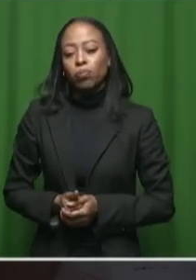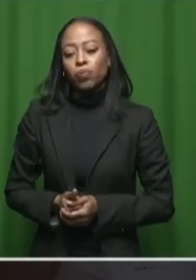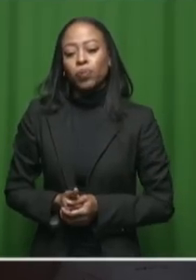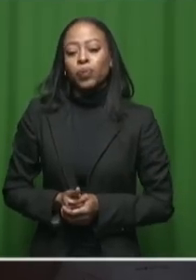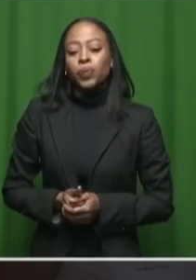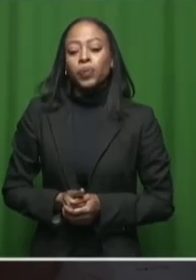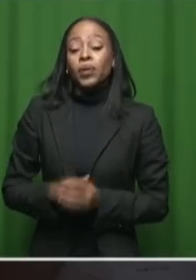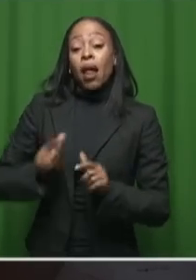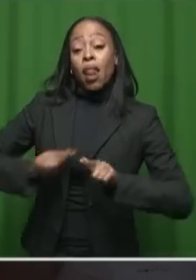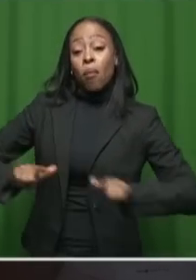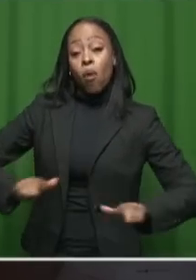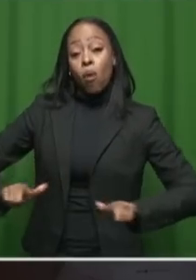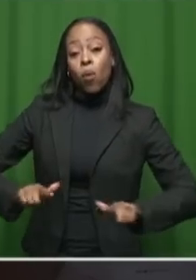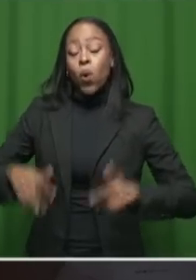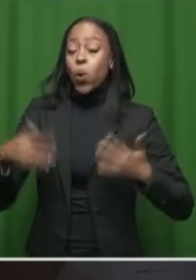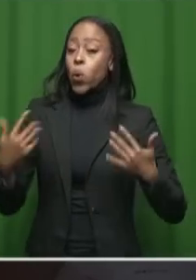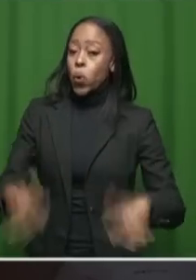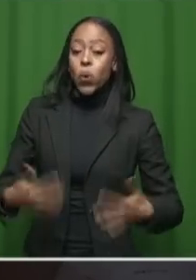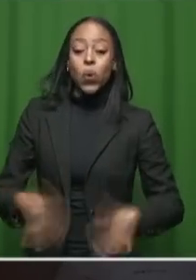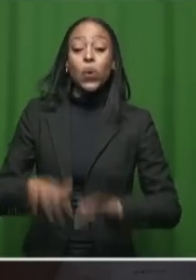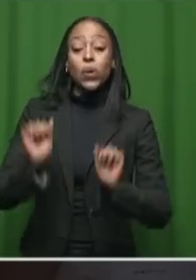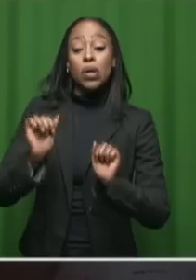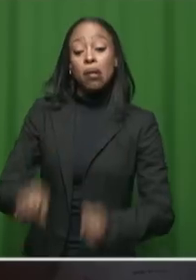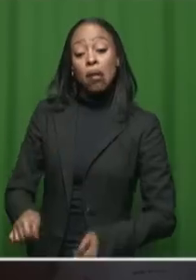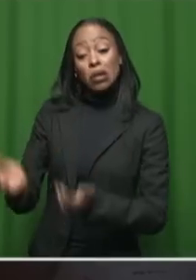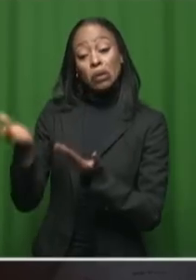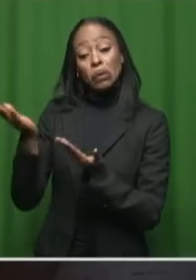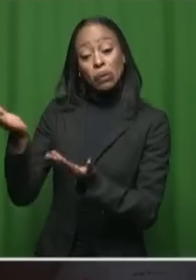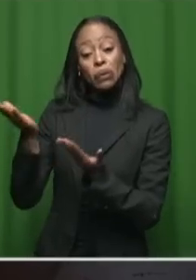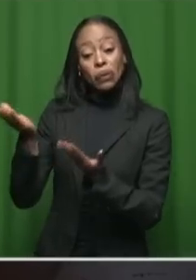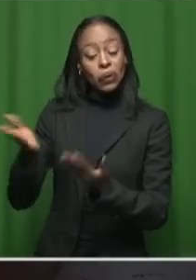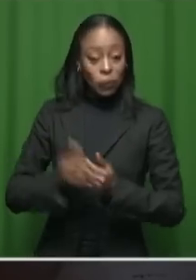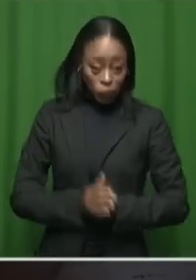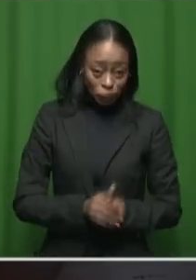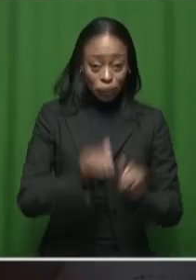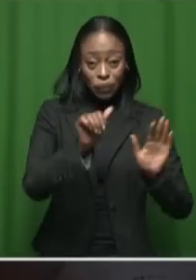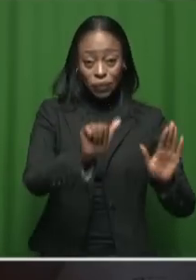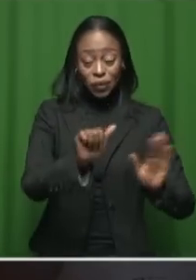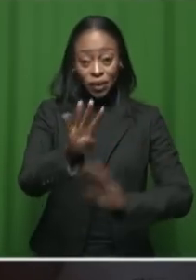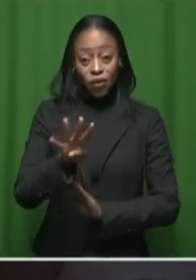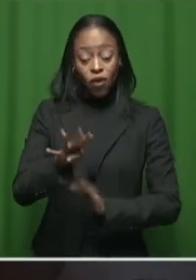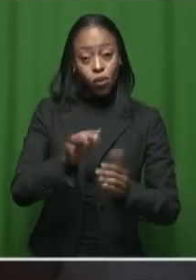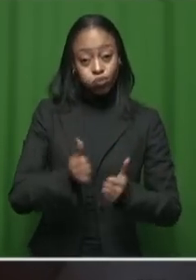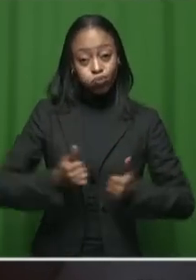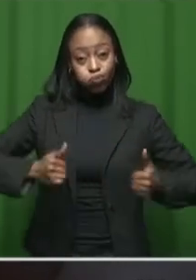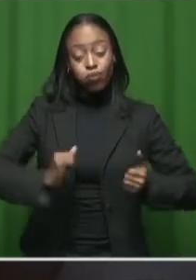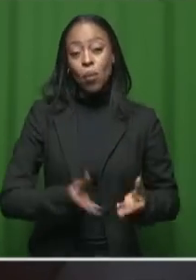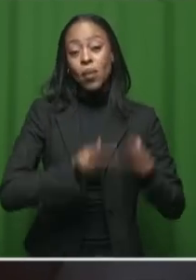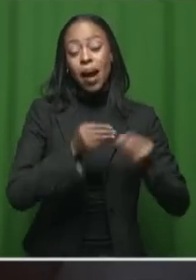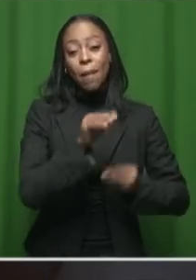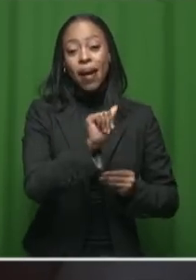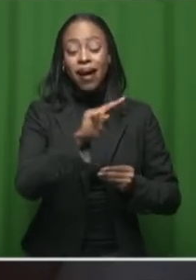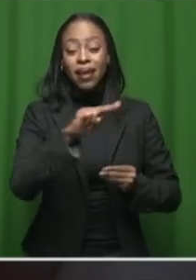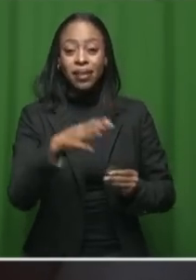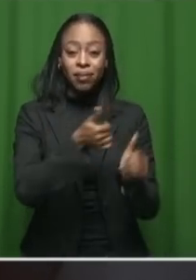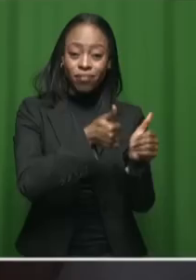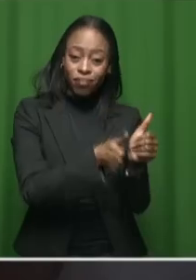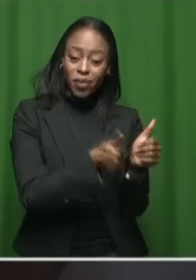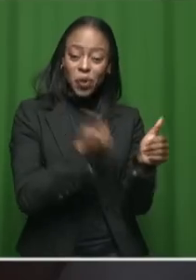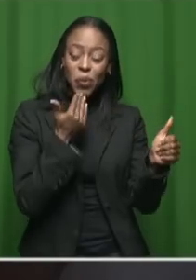All right, Limpopo, there we go. Limpopo is, 64 seats by the ANC, closely followed by